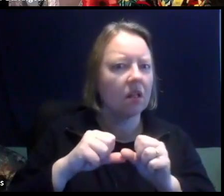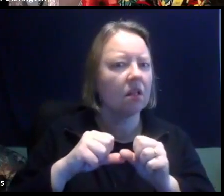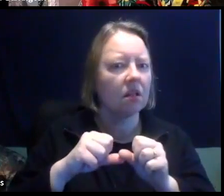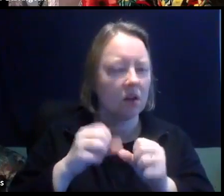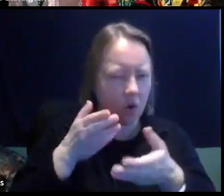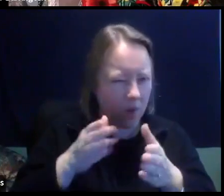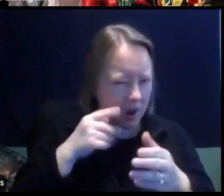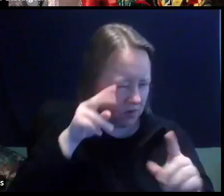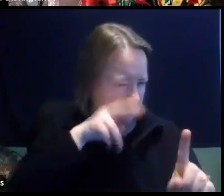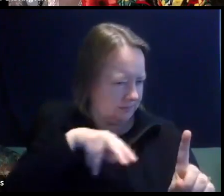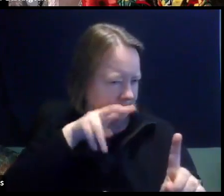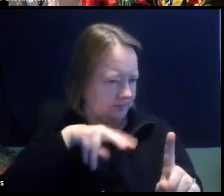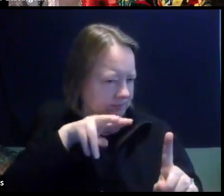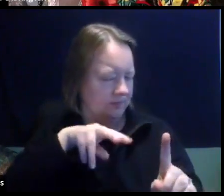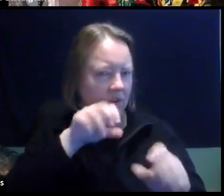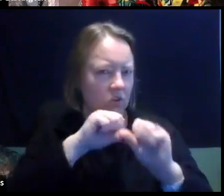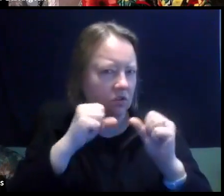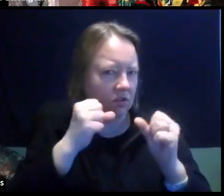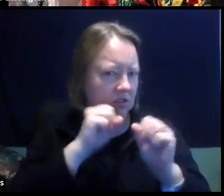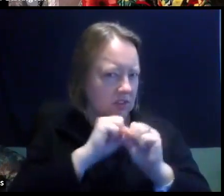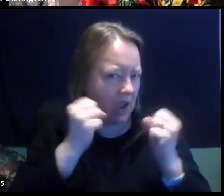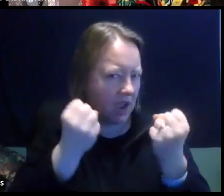examine that reflection carefully.